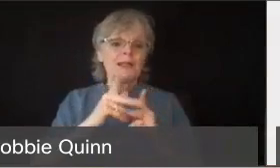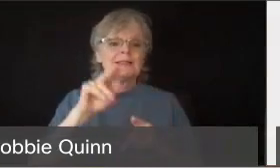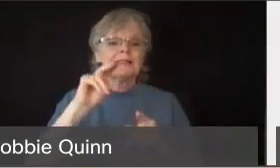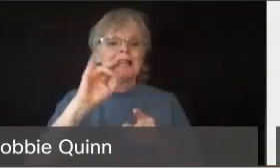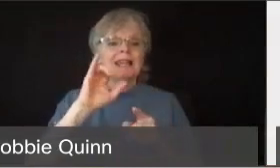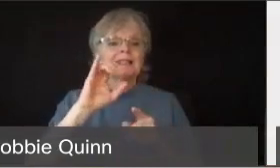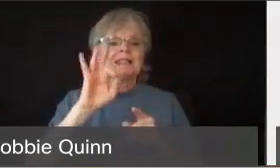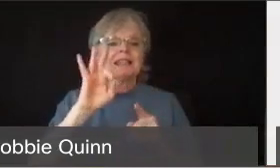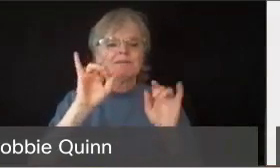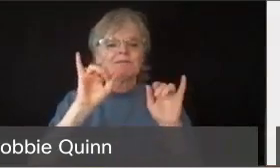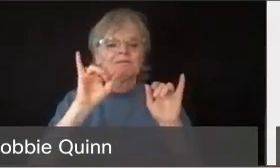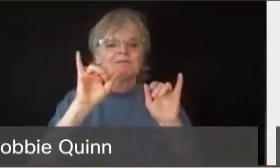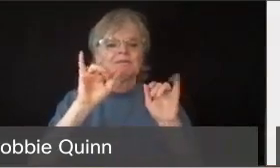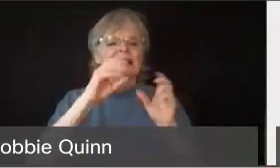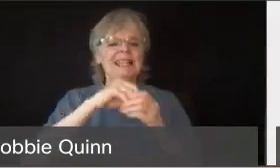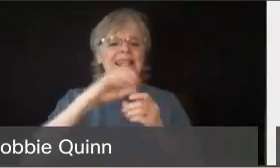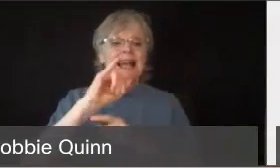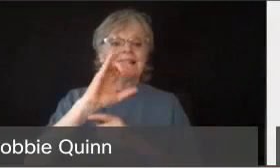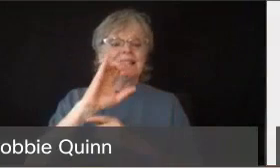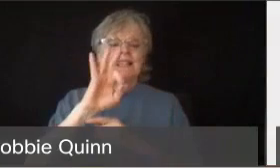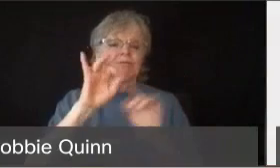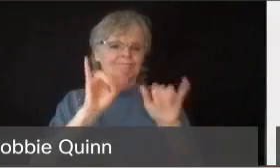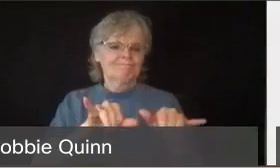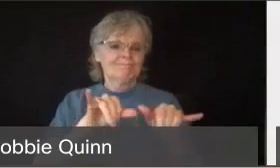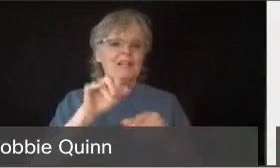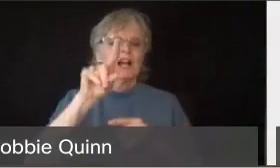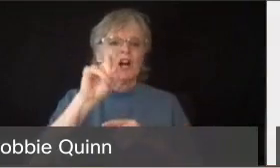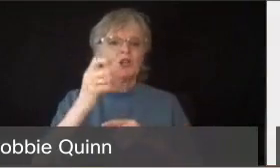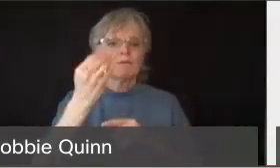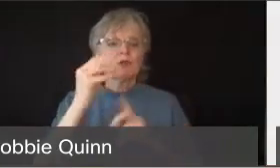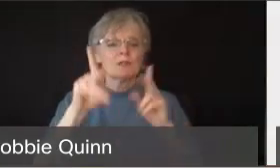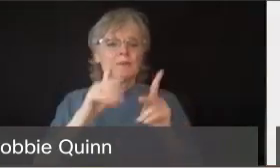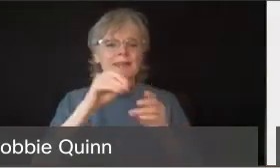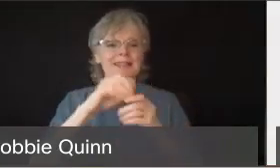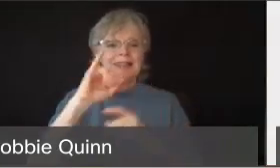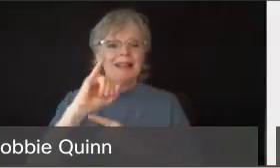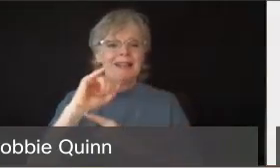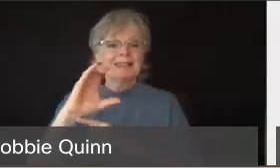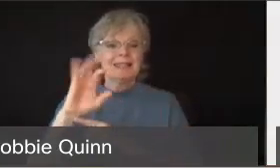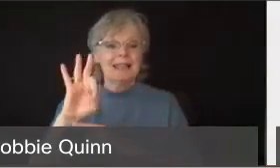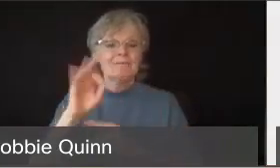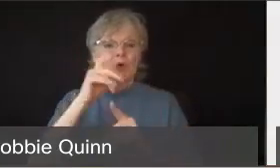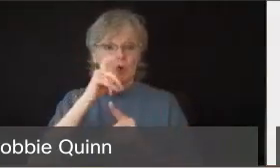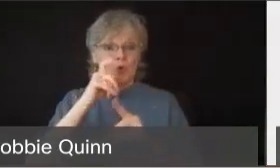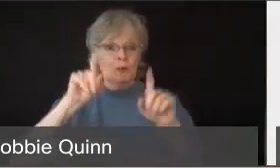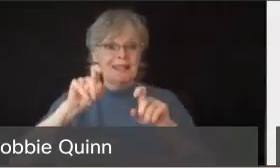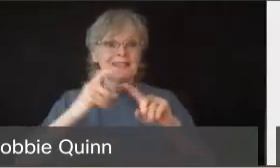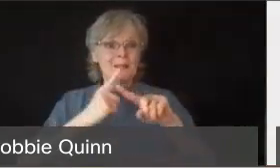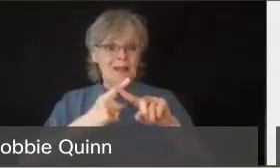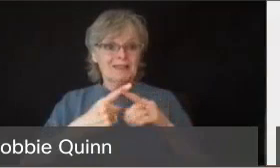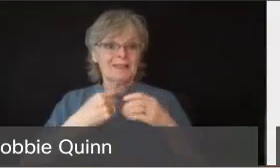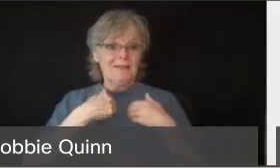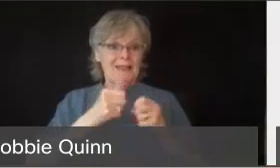was no change this week. So of the 114 people in ICFs who have tested positive for